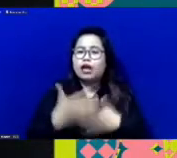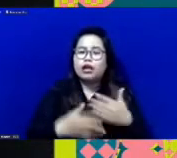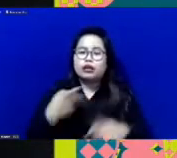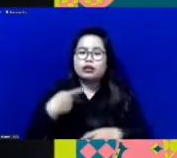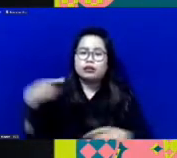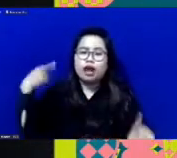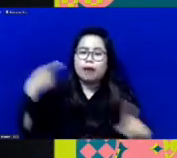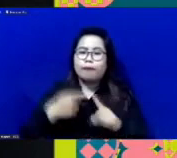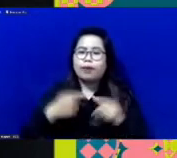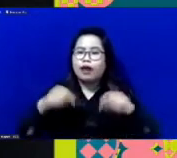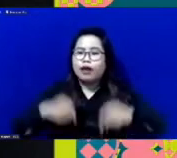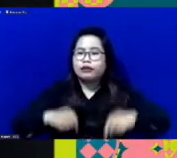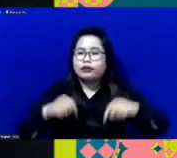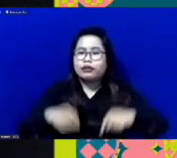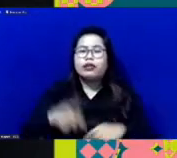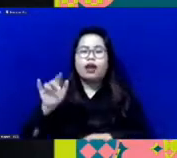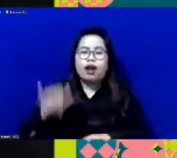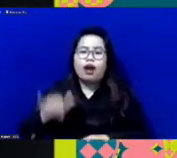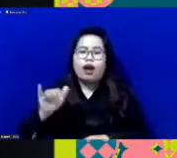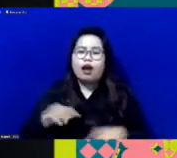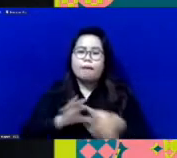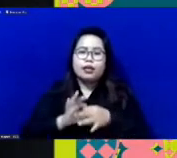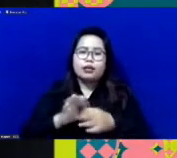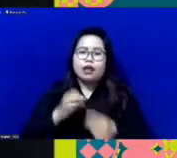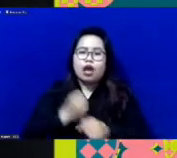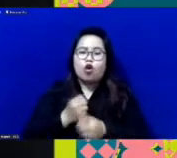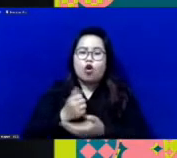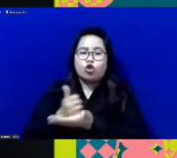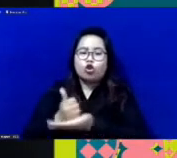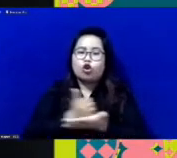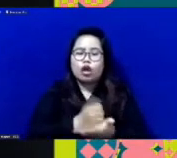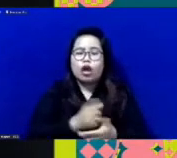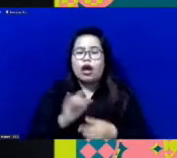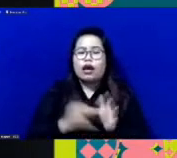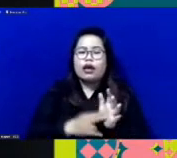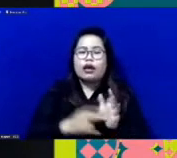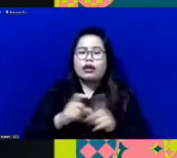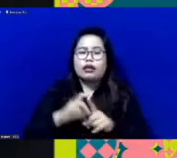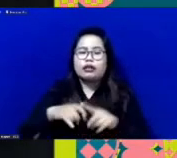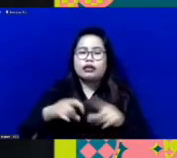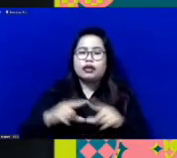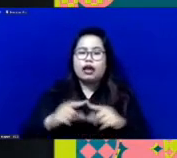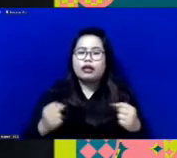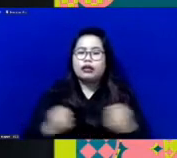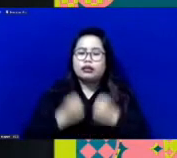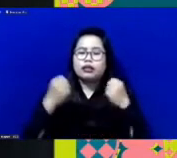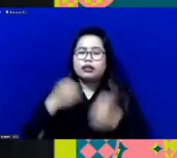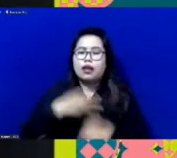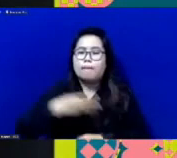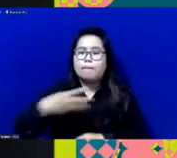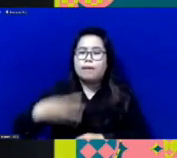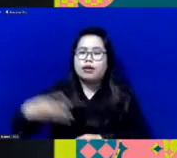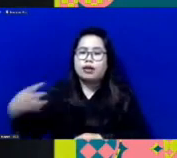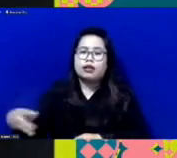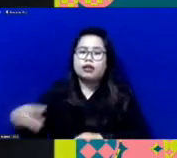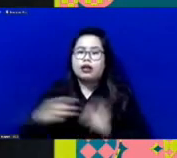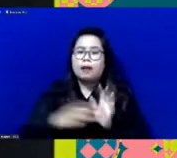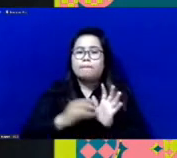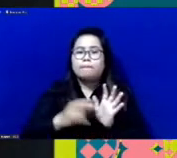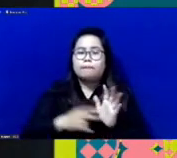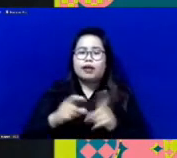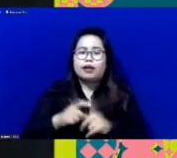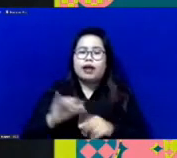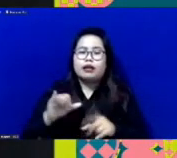Royong partners. Yes, and they are Indica Energy, Bank Mandiri, Mine ID, Paragon Technology and